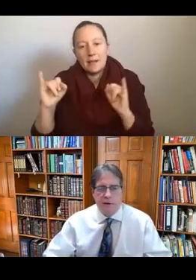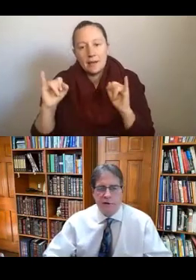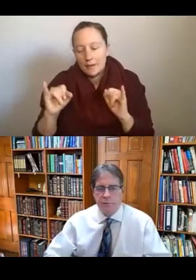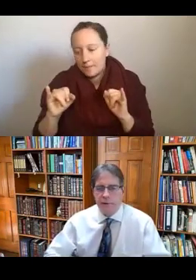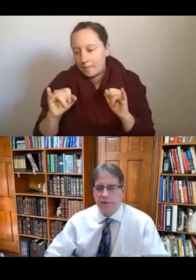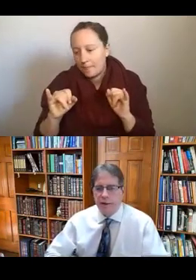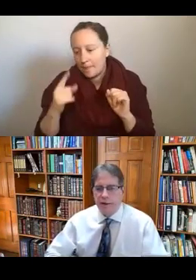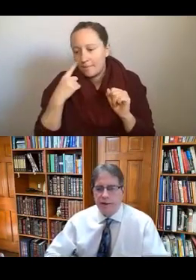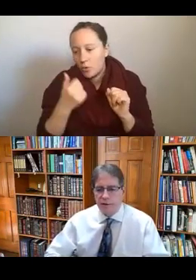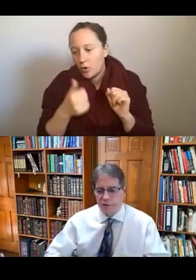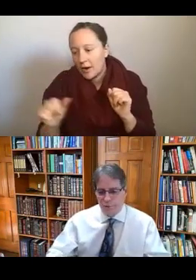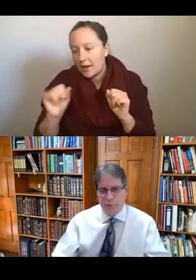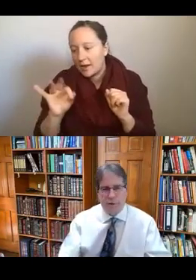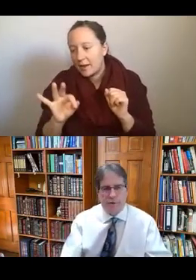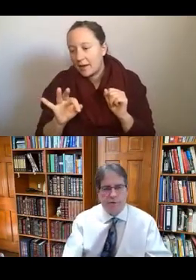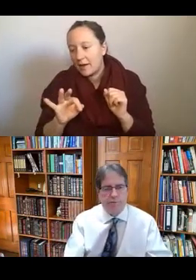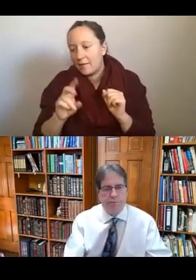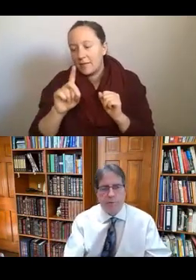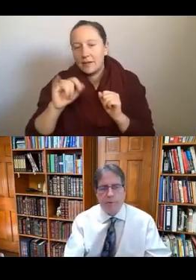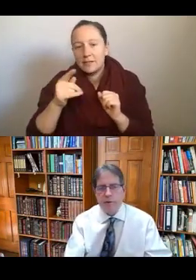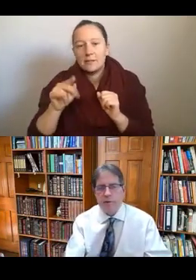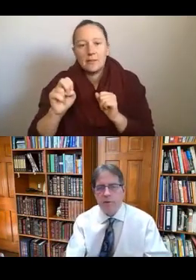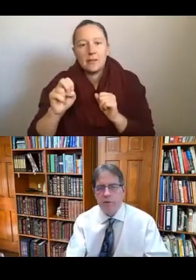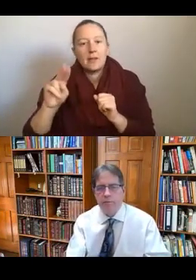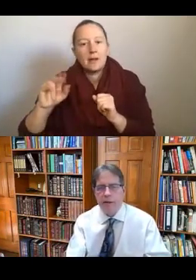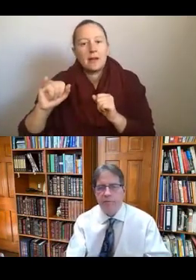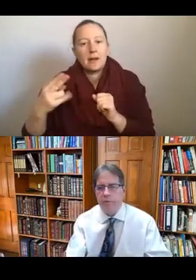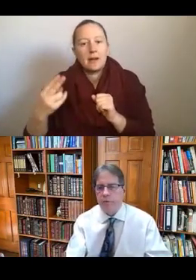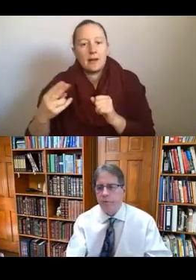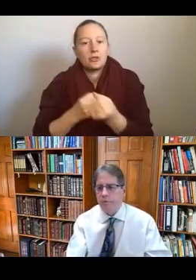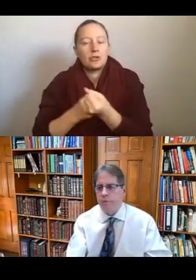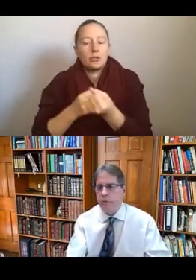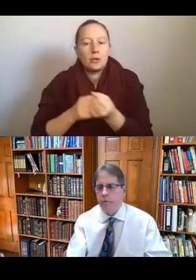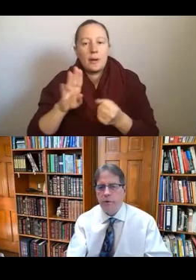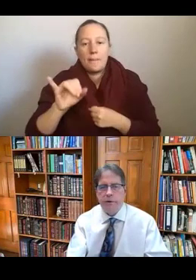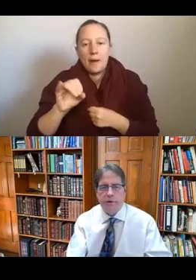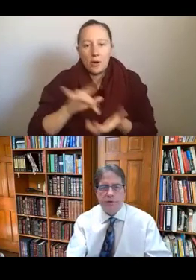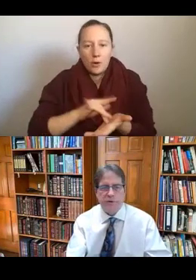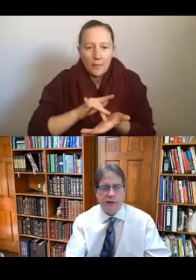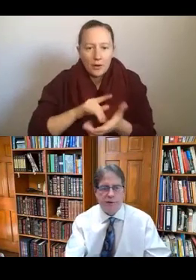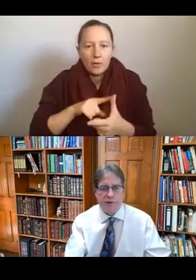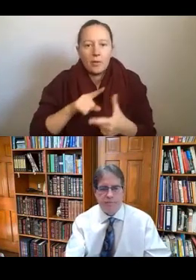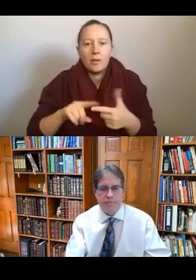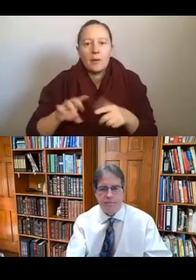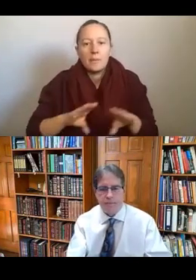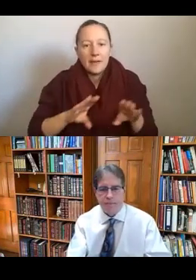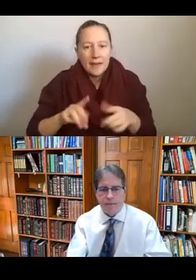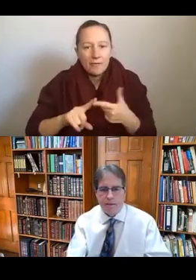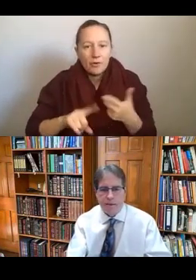the disciplines that NIH supports: biomedical, behavioral, or clinical sciences.